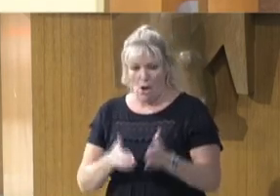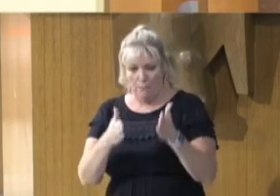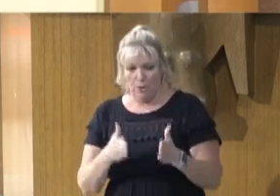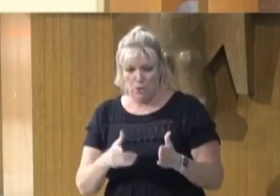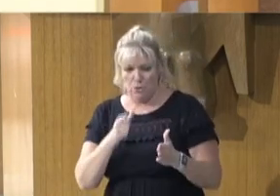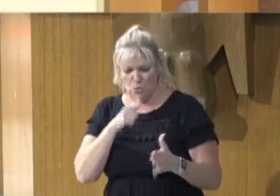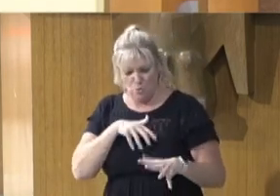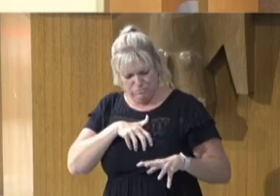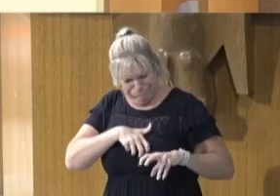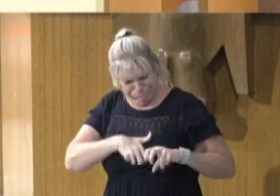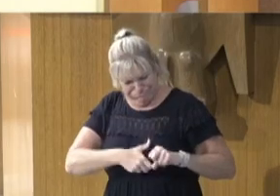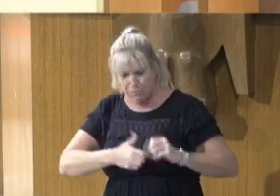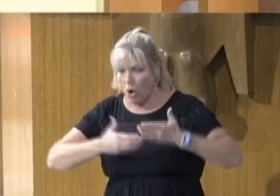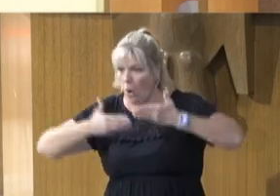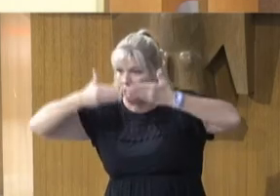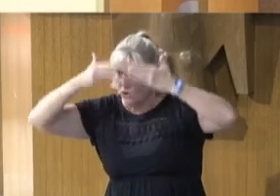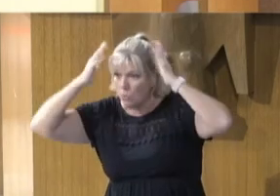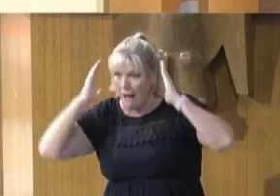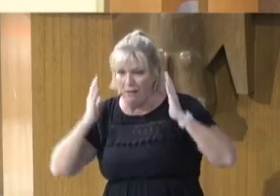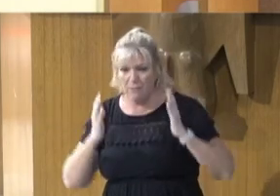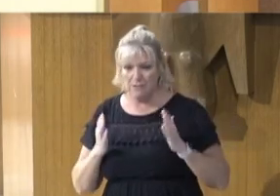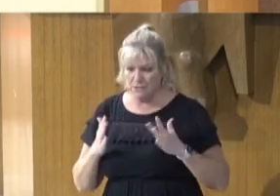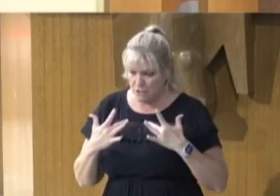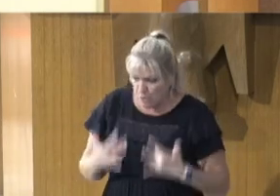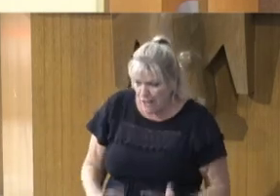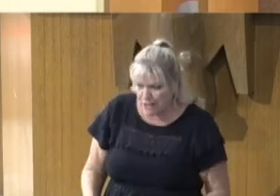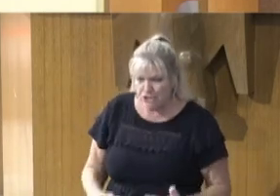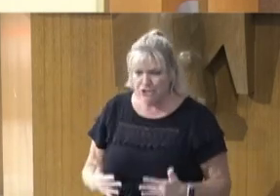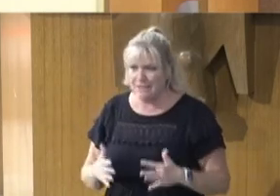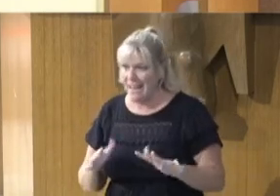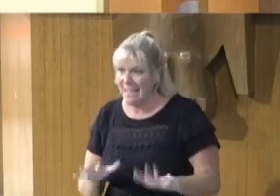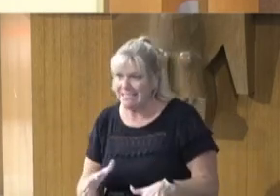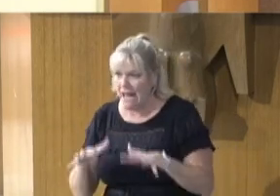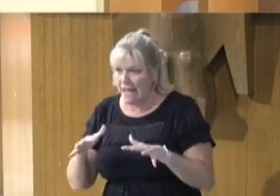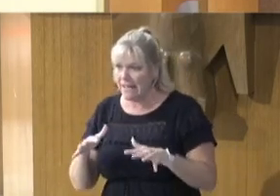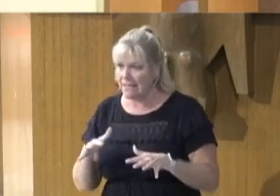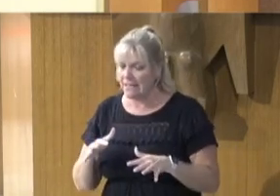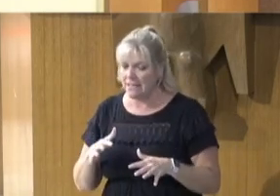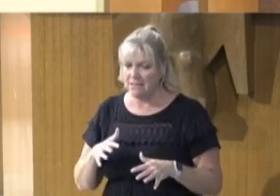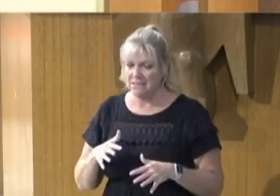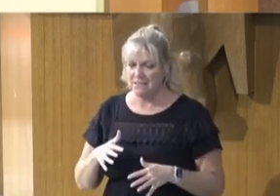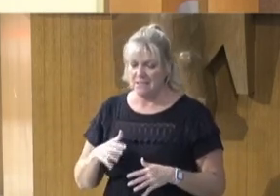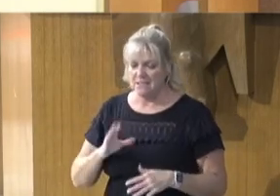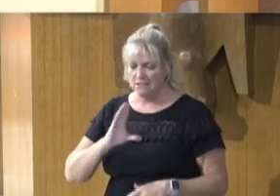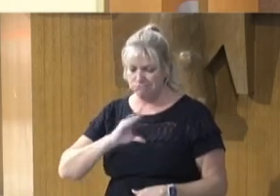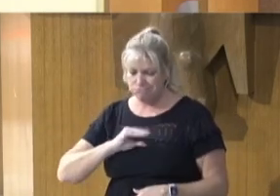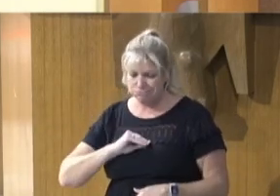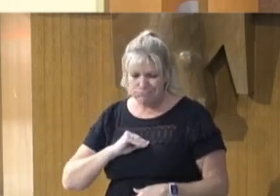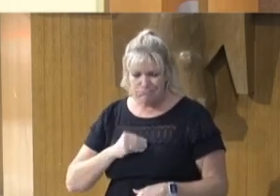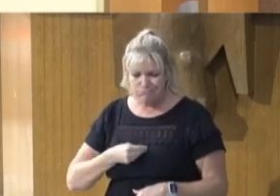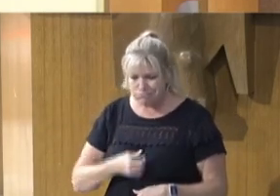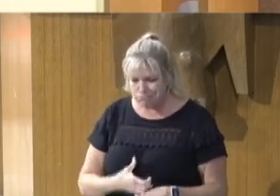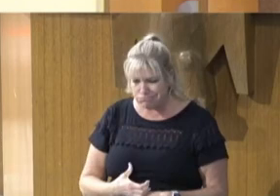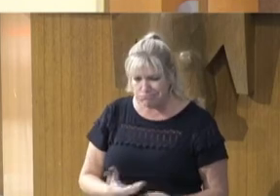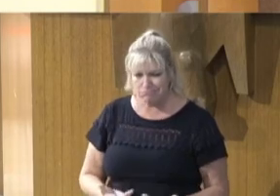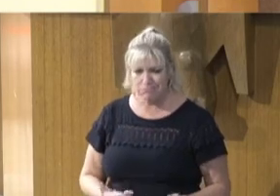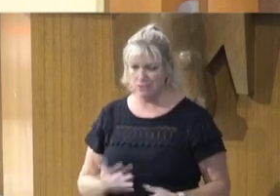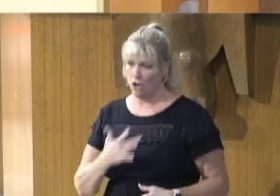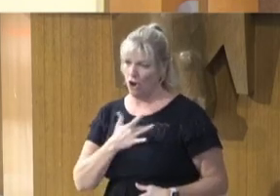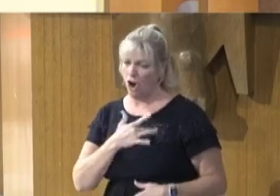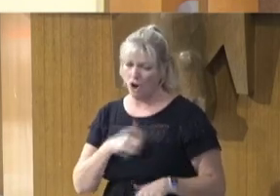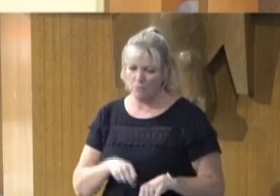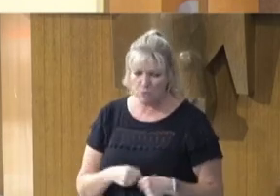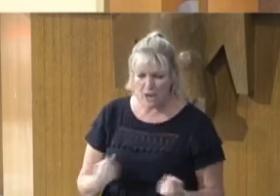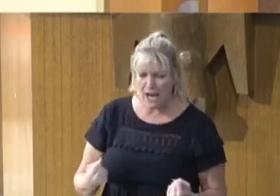grief, or depression, or anxiety, or low self-esteem, or heartbreak.